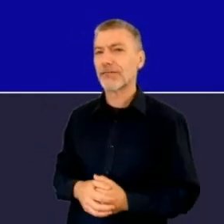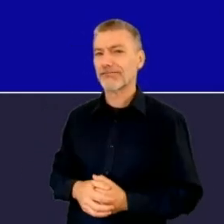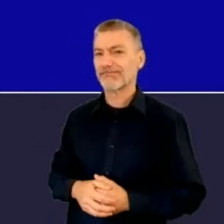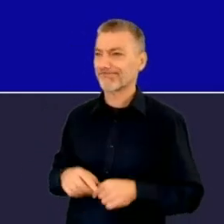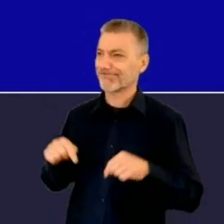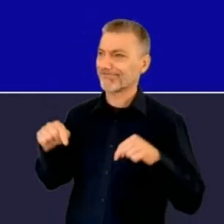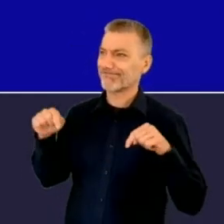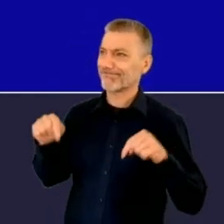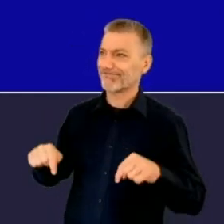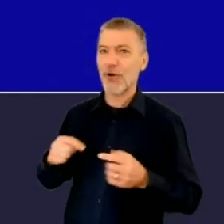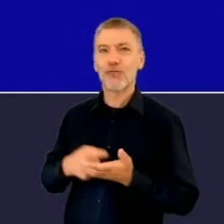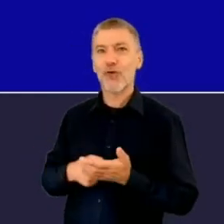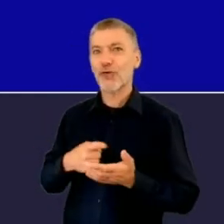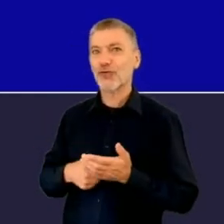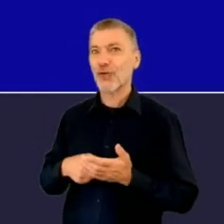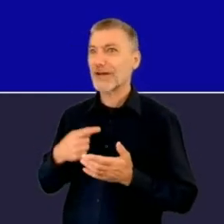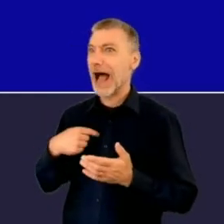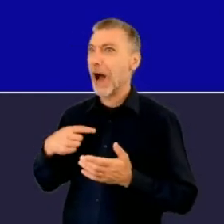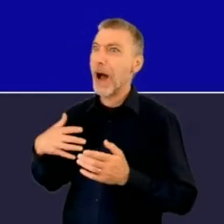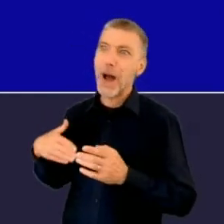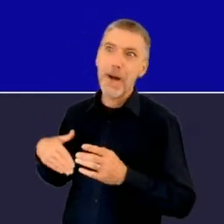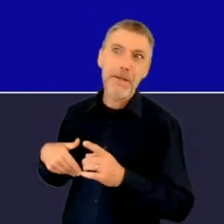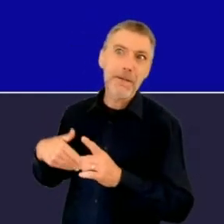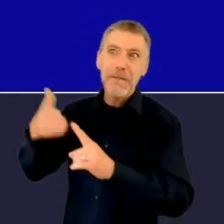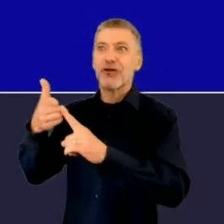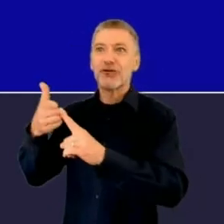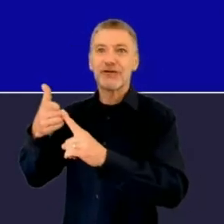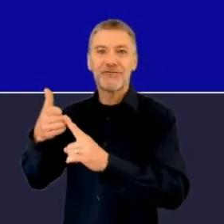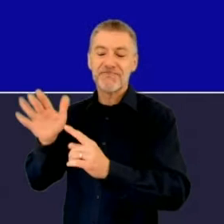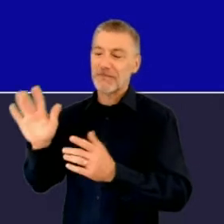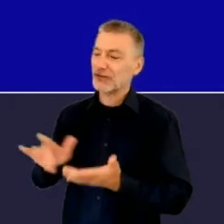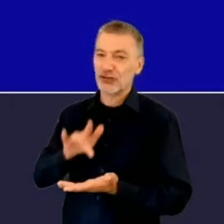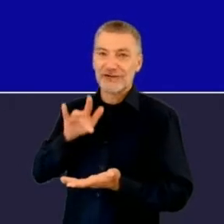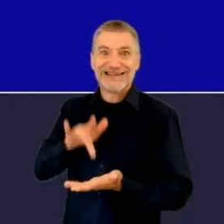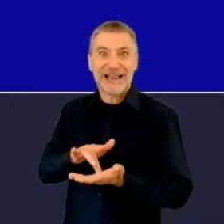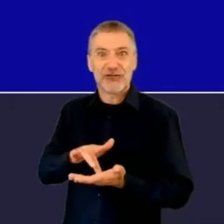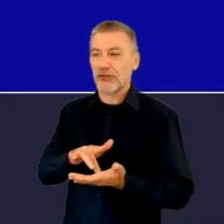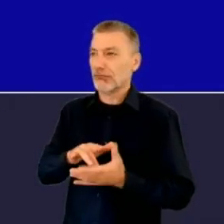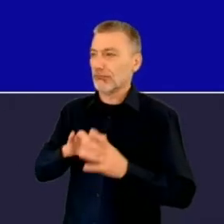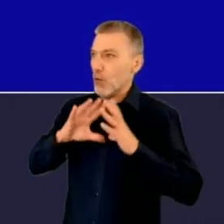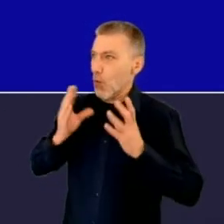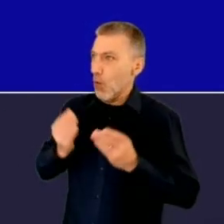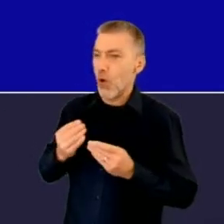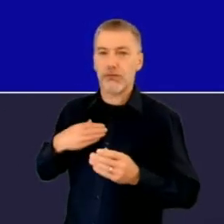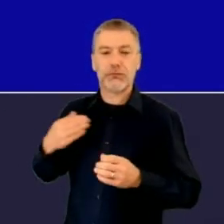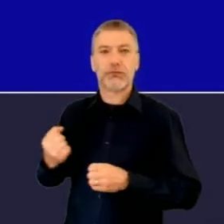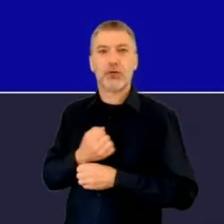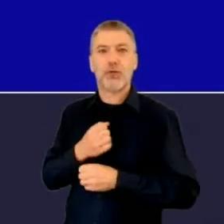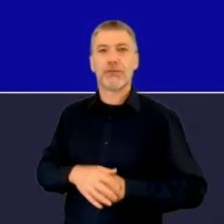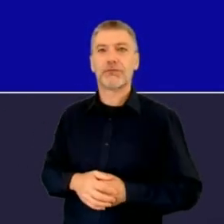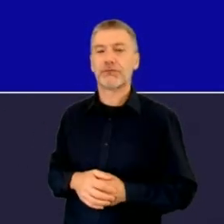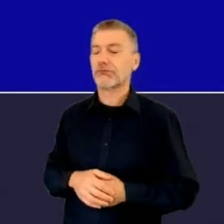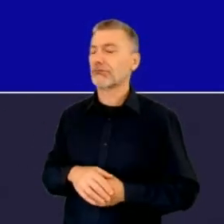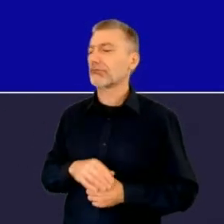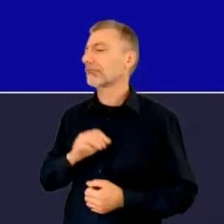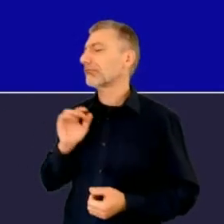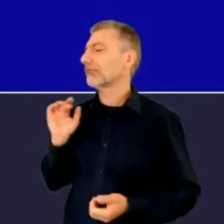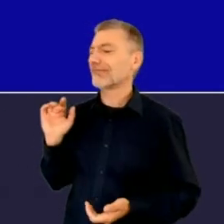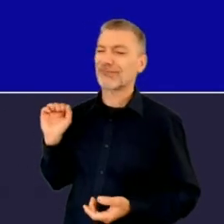is actually sitting at the heart of what we do now. So it is our very core purpose now to